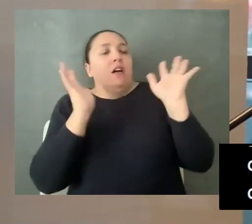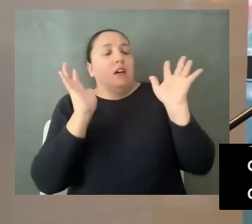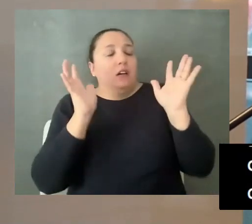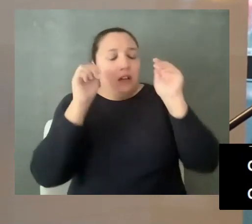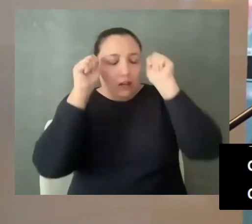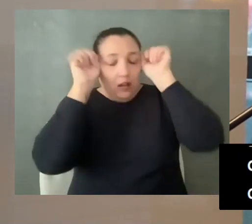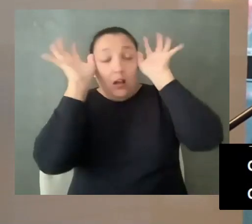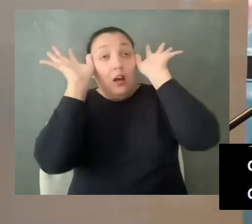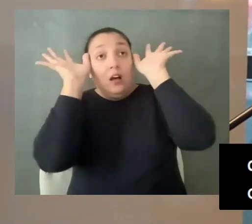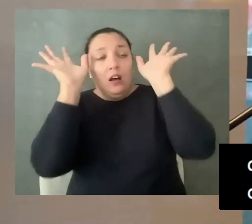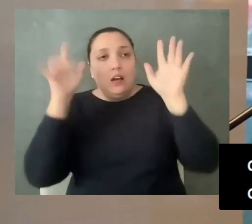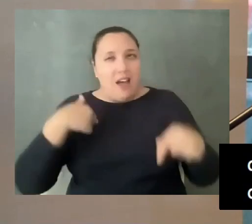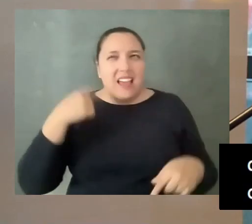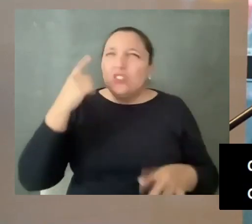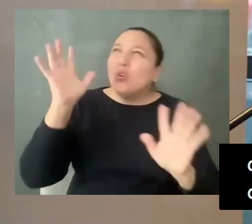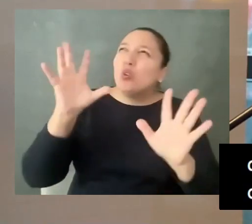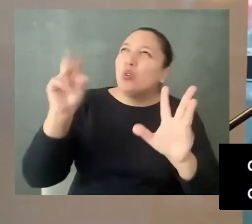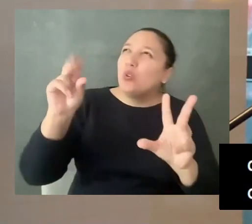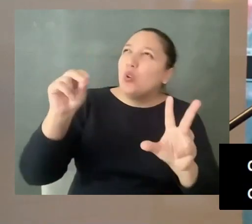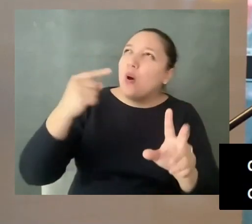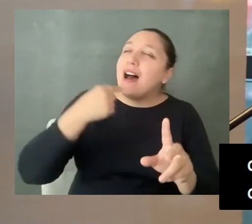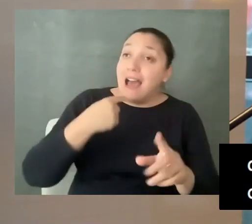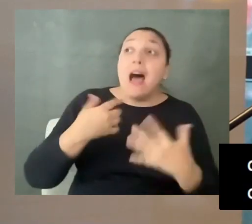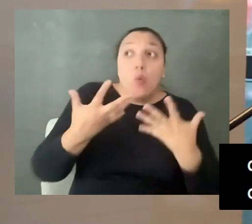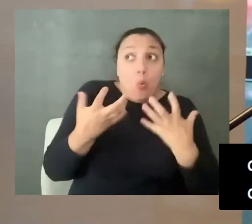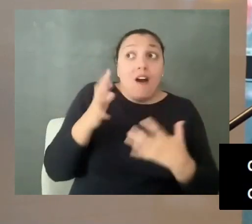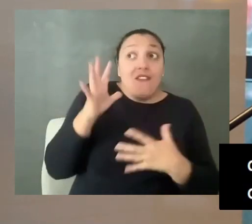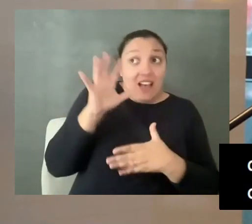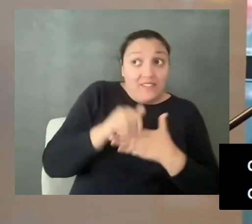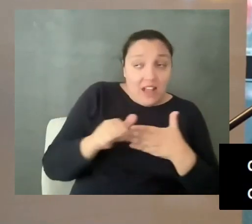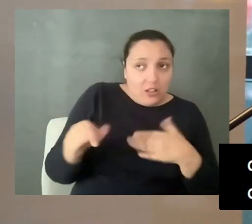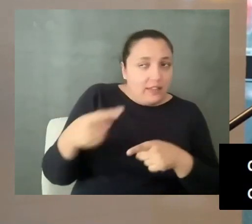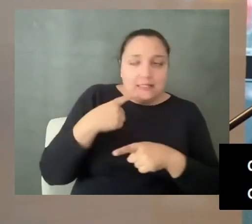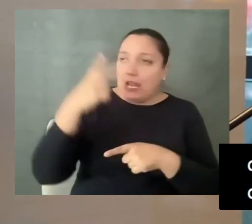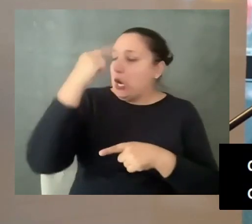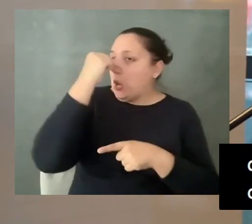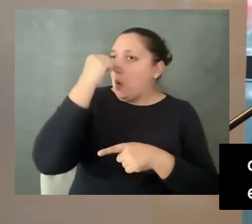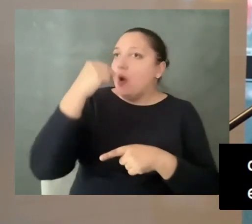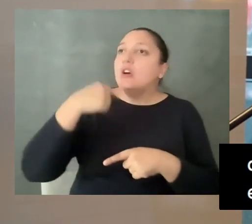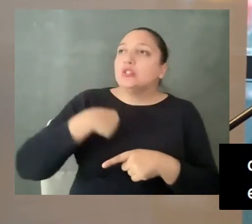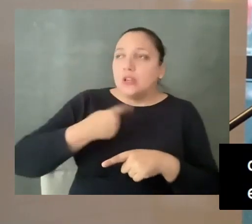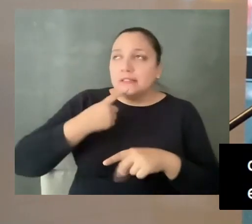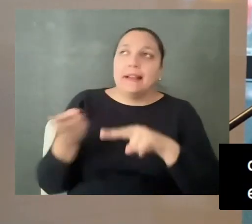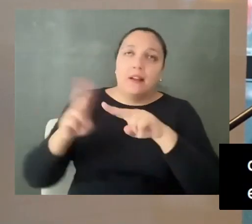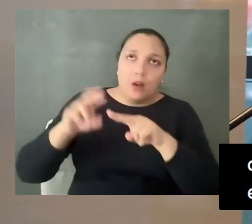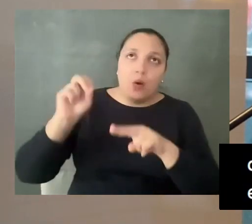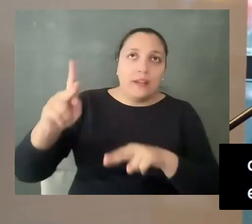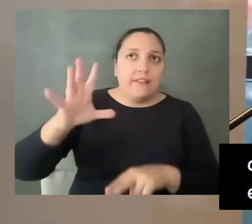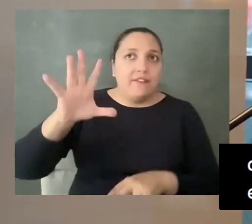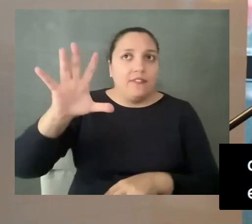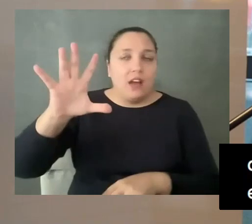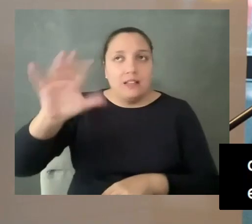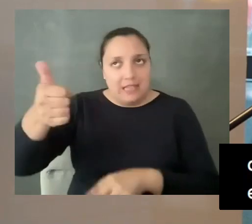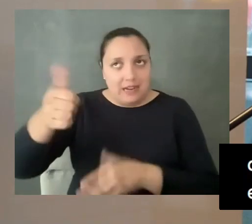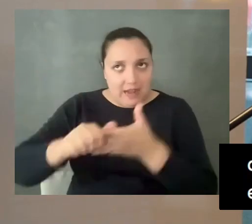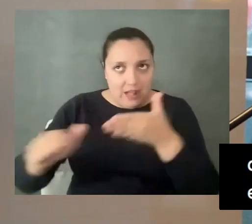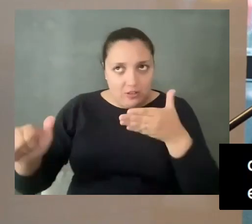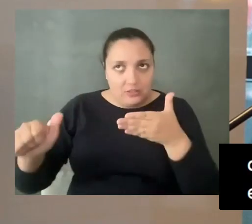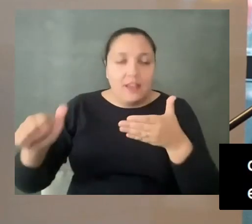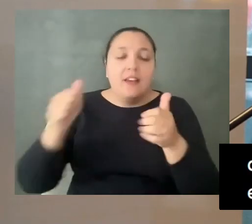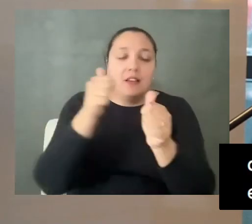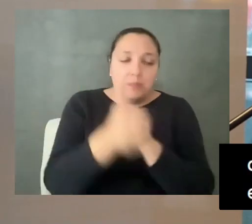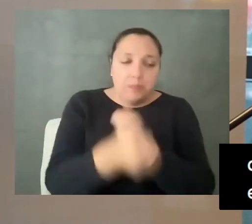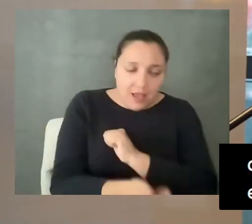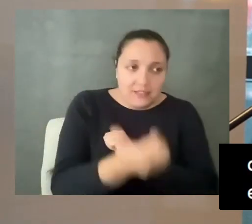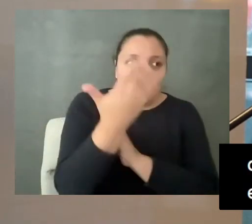no, I think we put it at $10. I wanted to put it at $5. They wouldn't let me put it in at $5, so I put it at $10. We passed it at $15, and then the courts made us